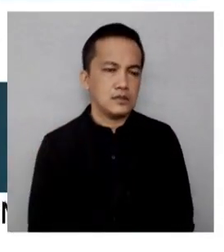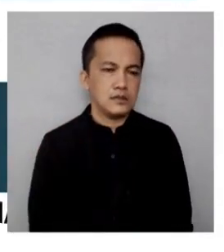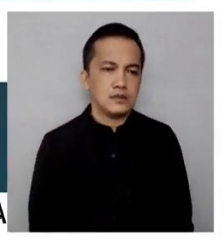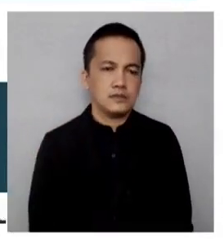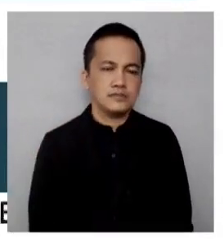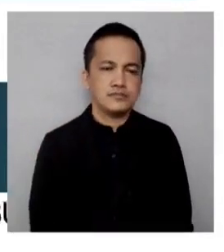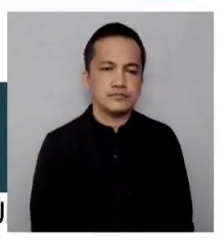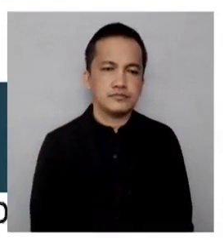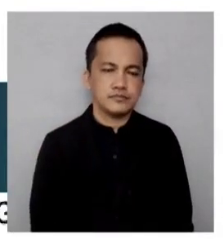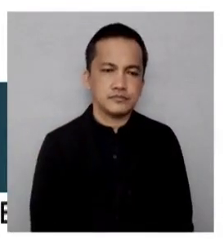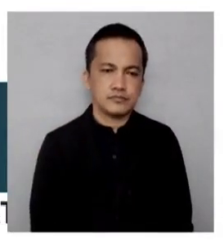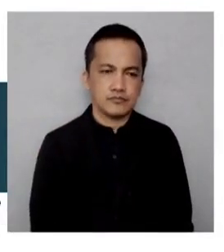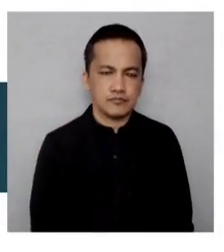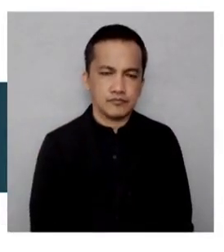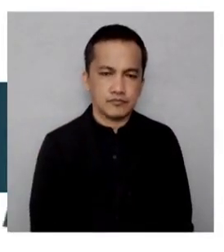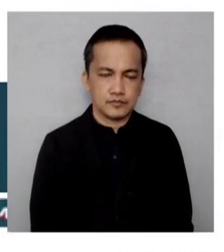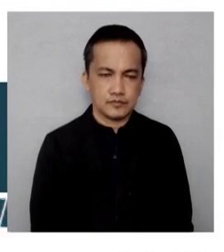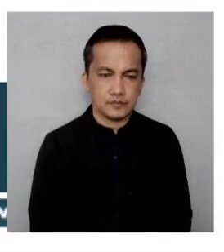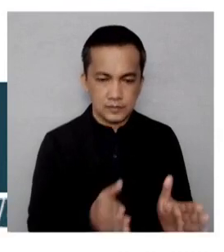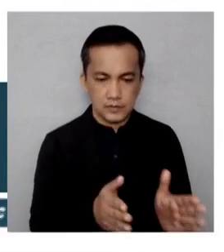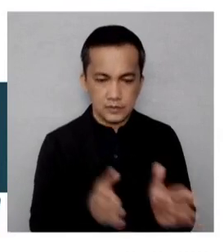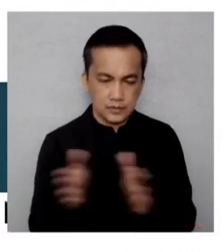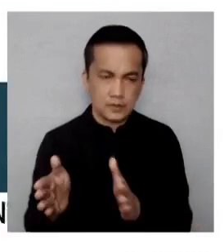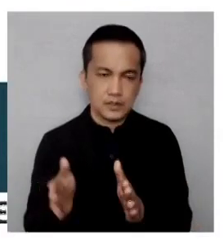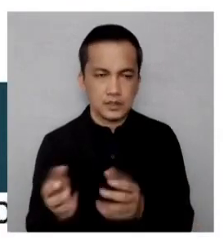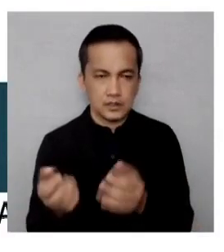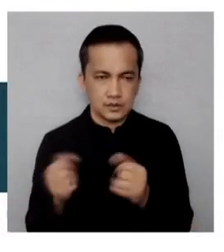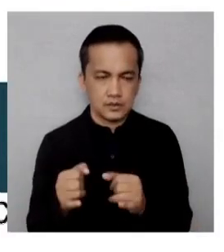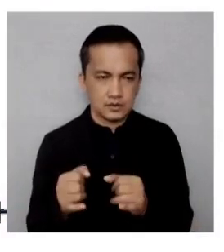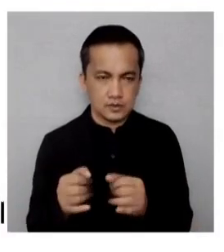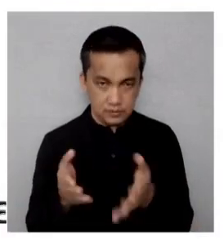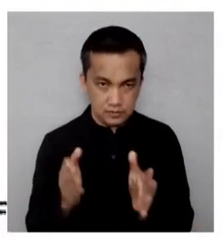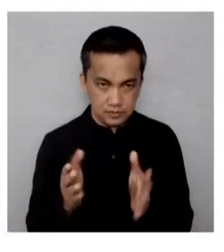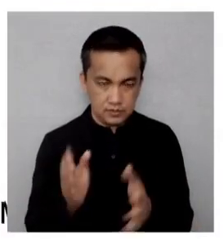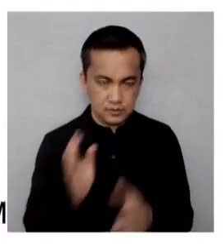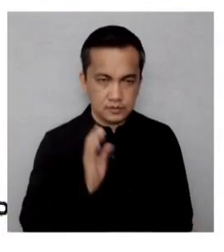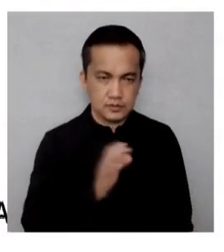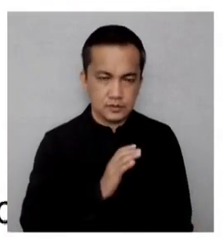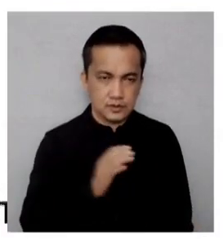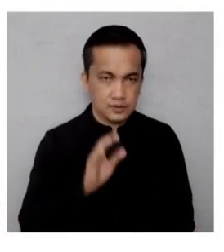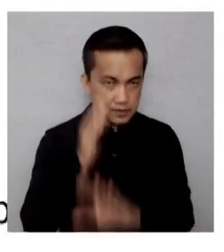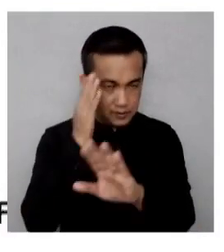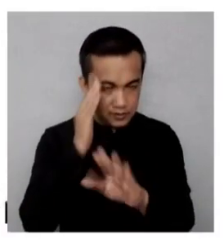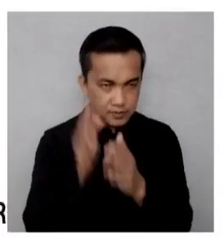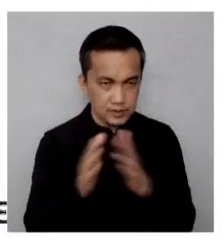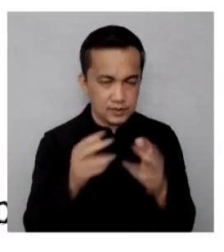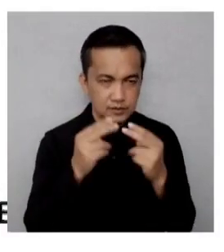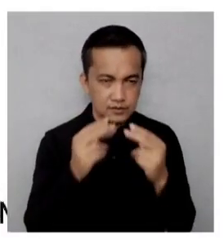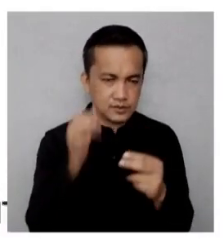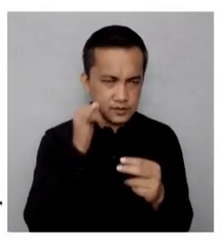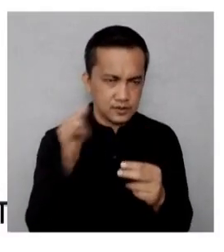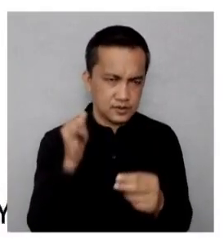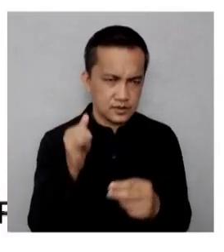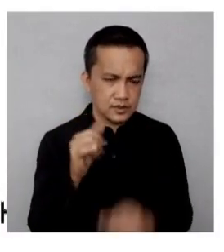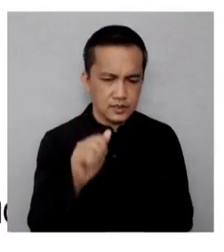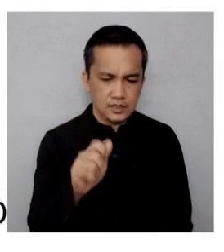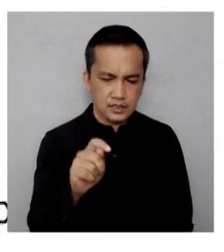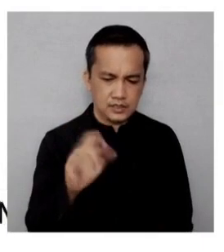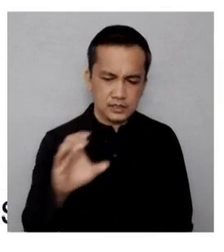Tawid lang ho tayo ng issue, kung mamarapatin niyo po, Congresswoman. As we all know, biggest news yesterday was that the ATC